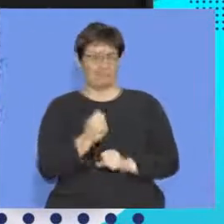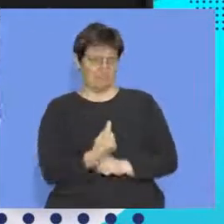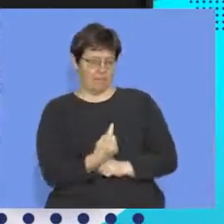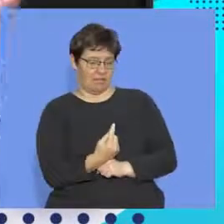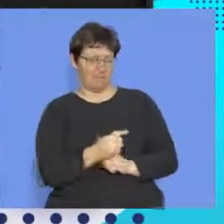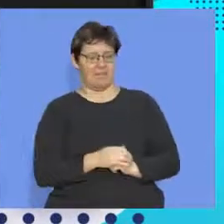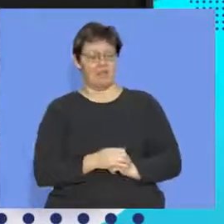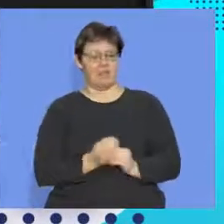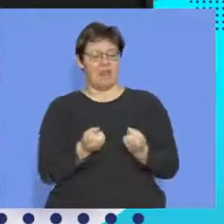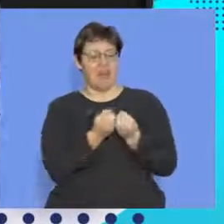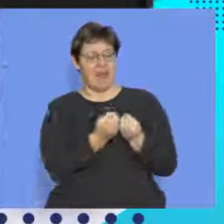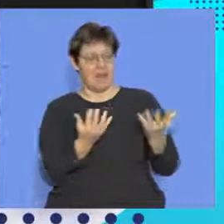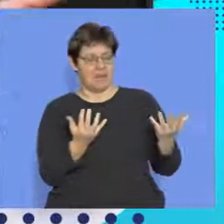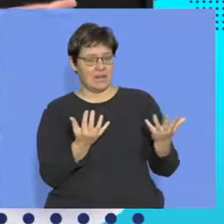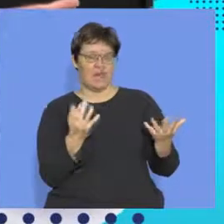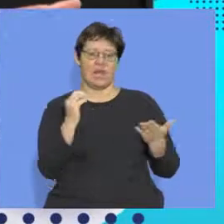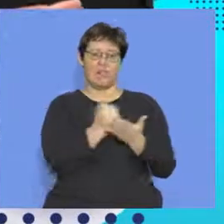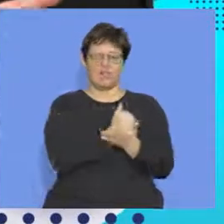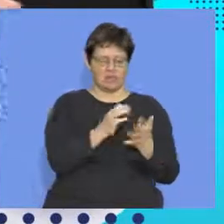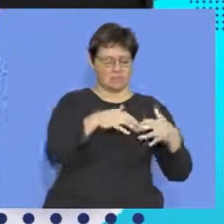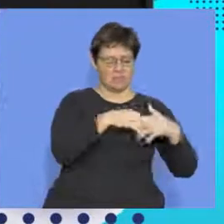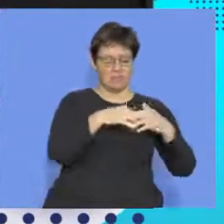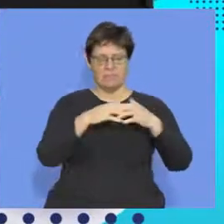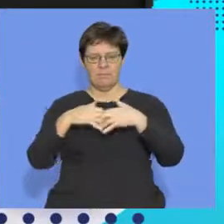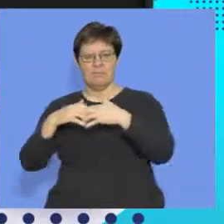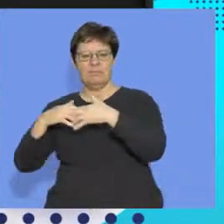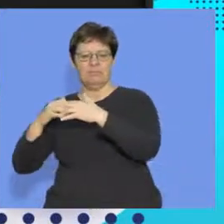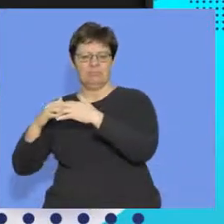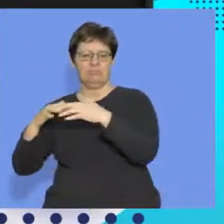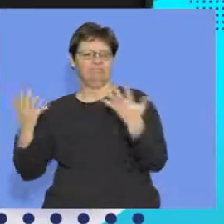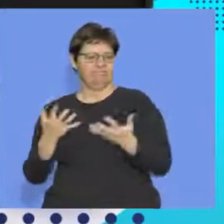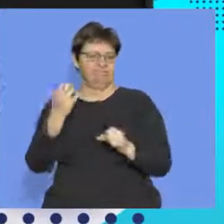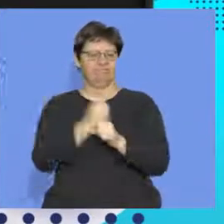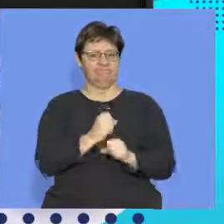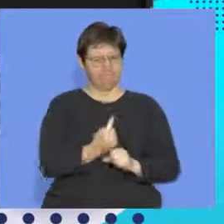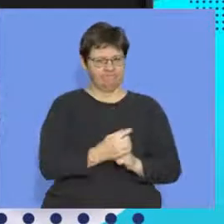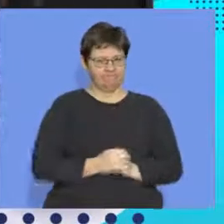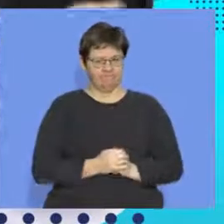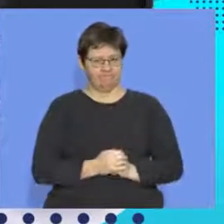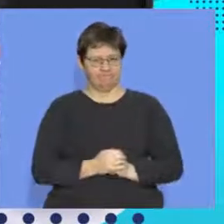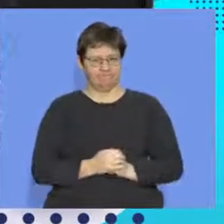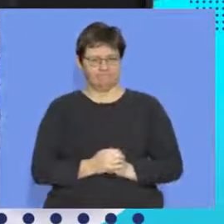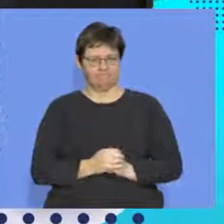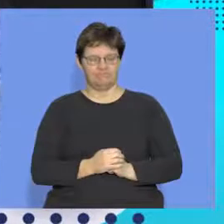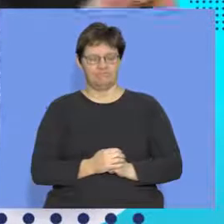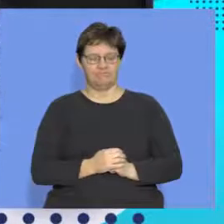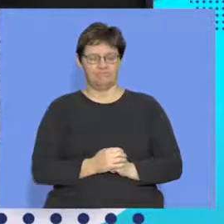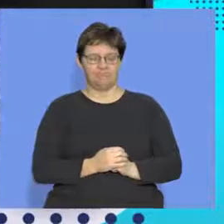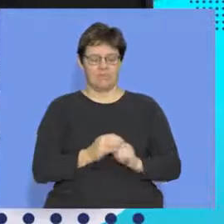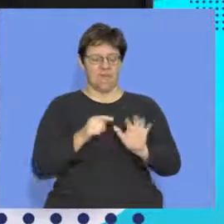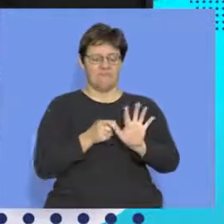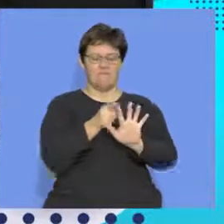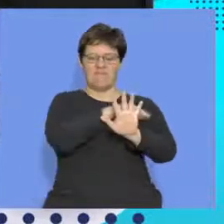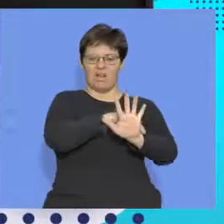many car registration we can form in Gauteng. And remember that vowels and Q was